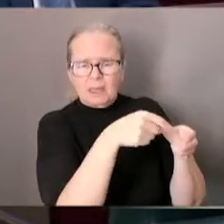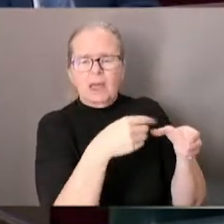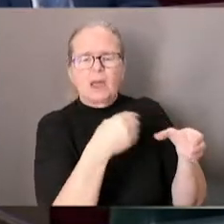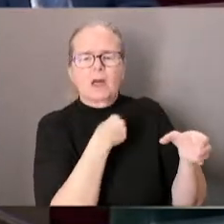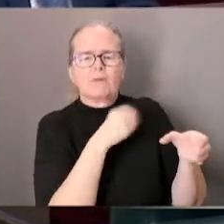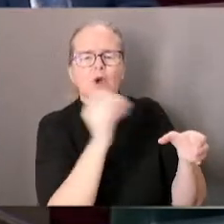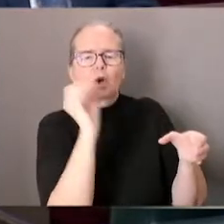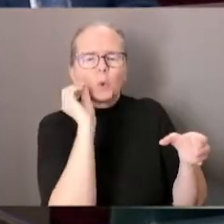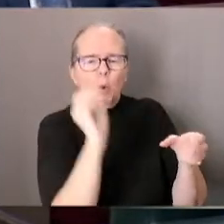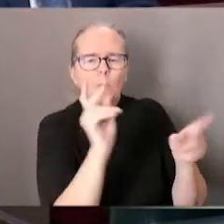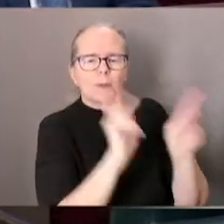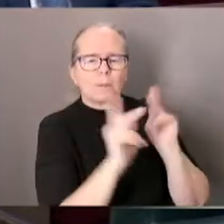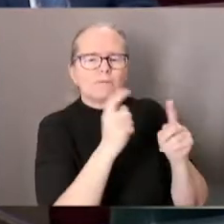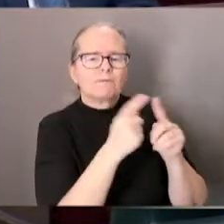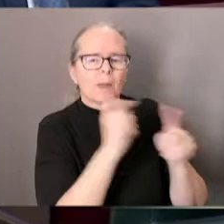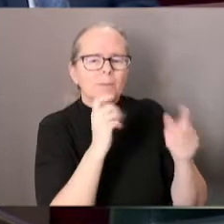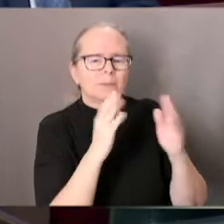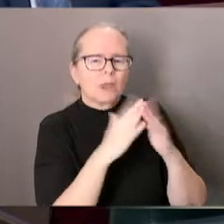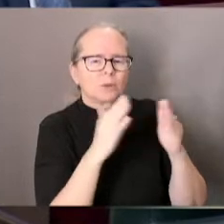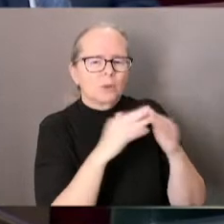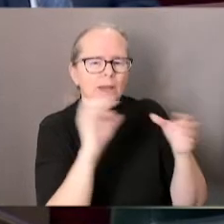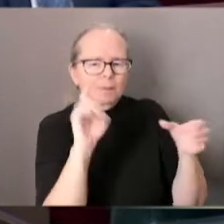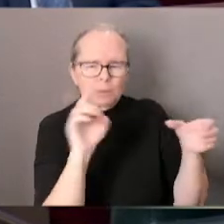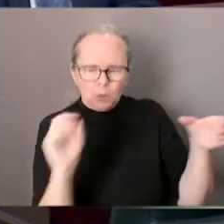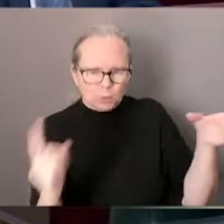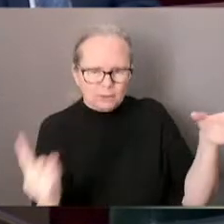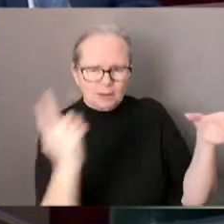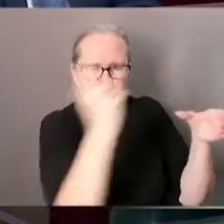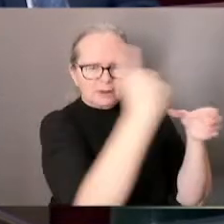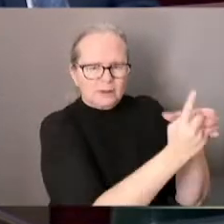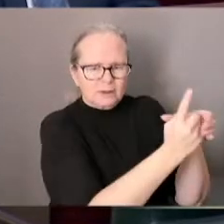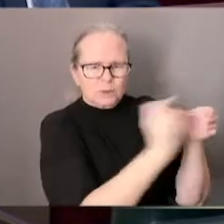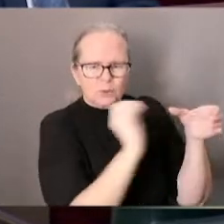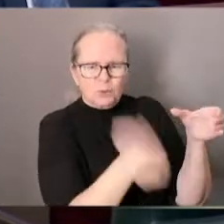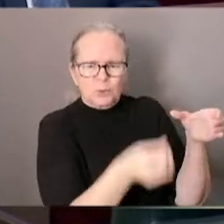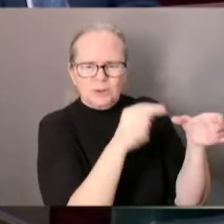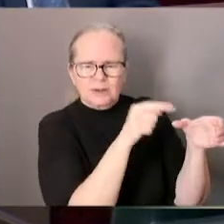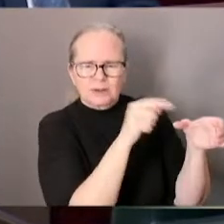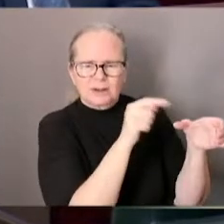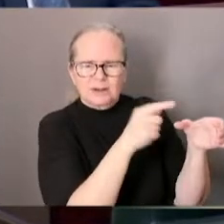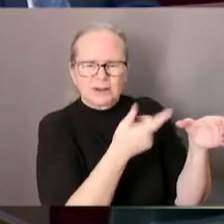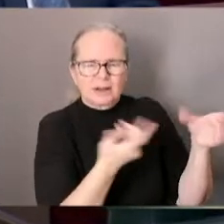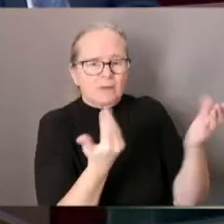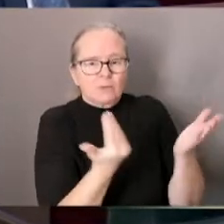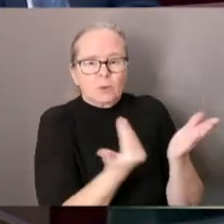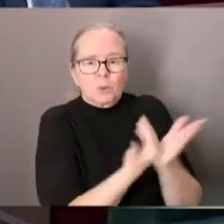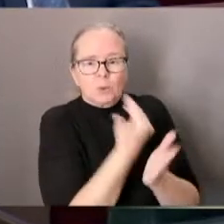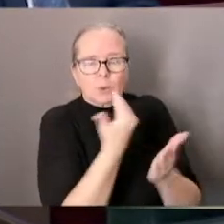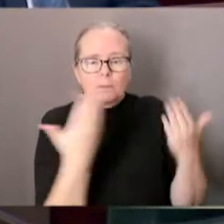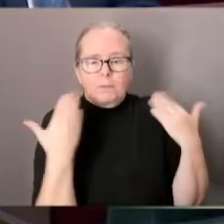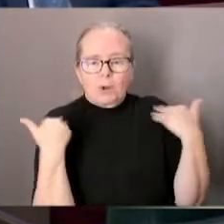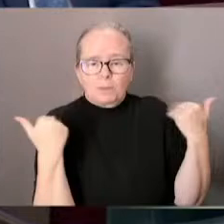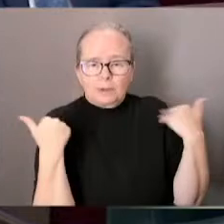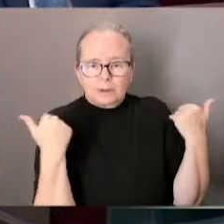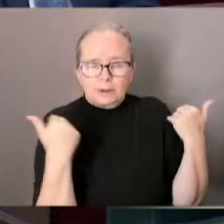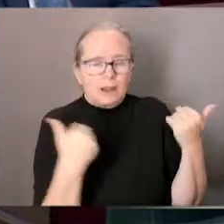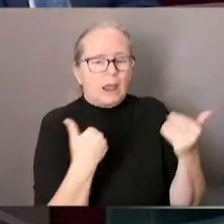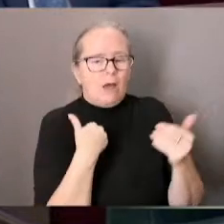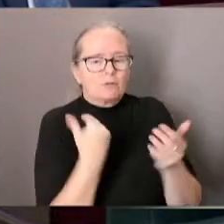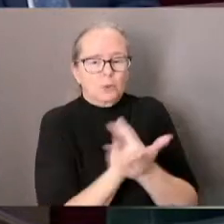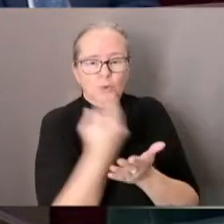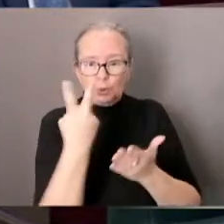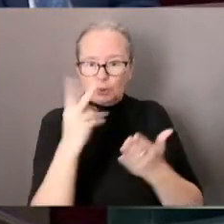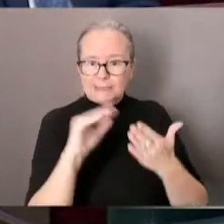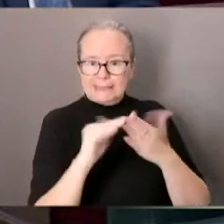lived experience instead we have a collection of newly minted Calgary ministers two Suburban counselors who don't actually represent Council in a handful of